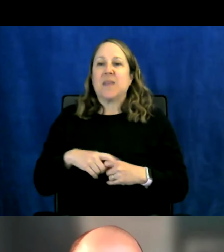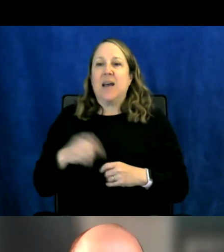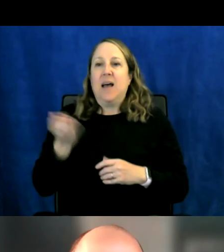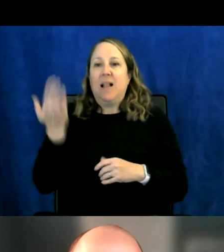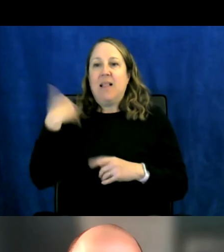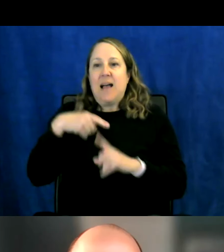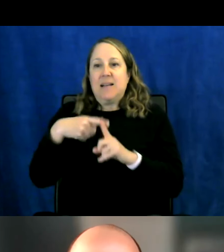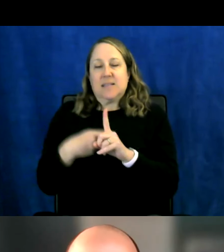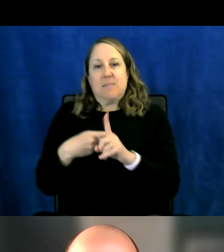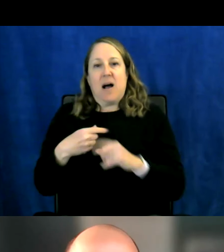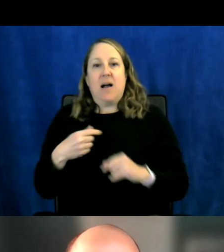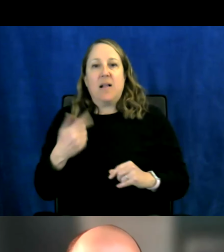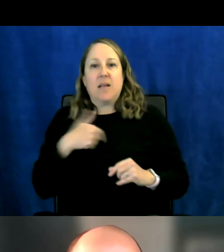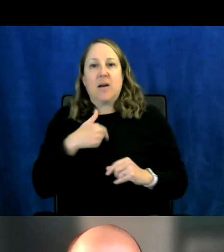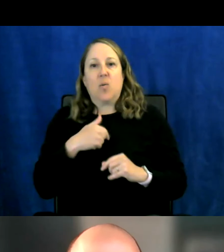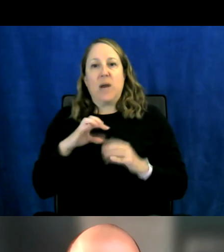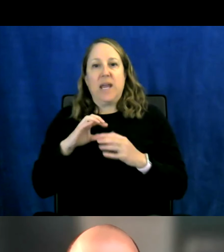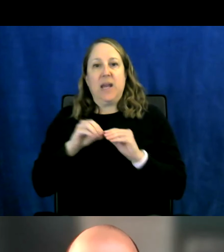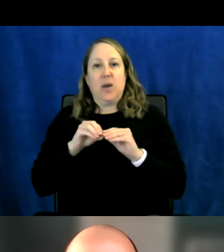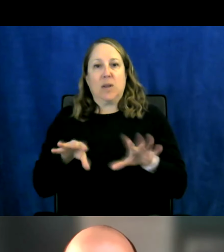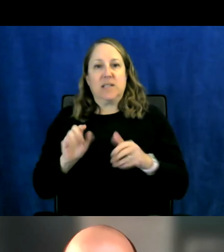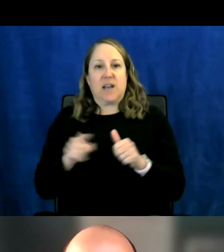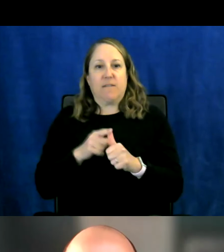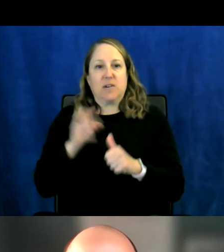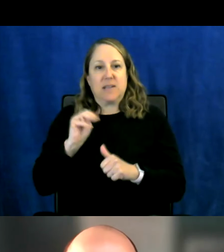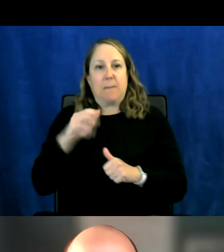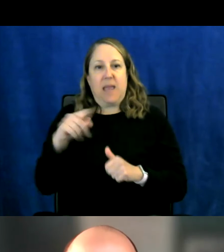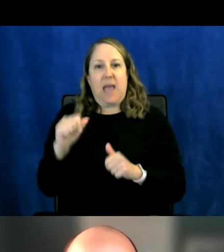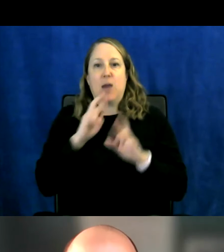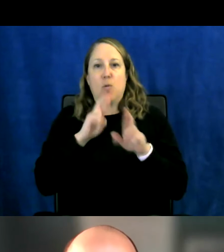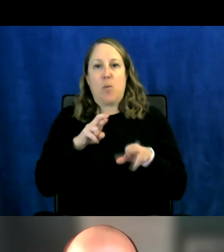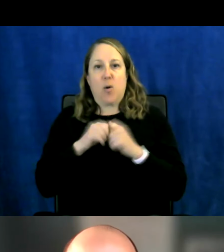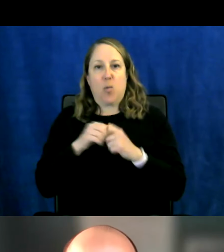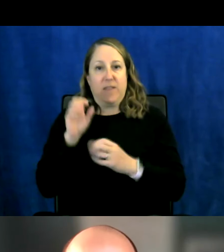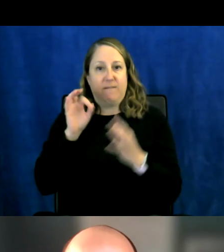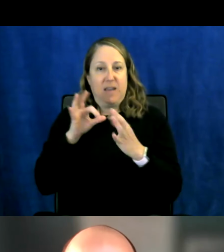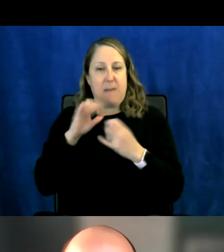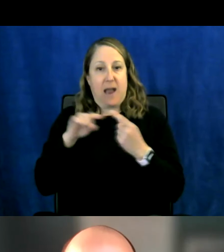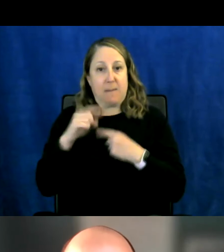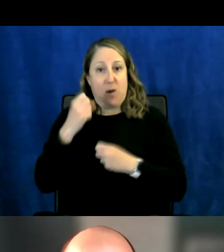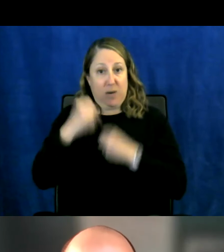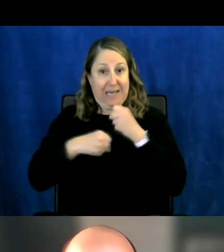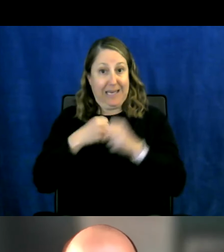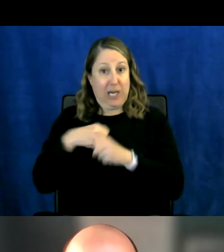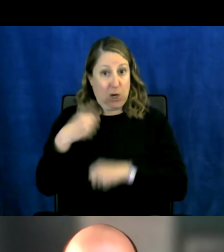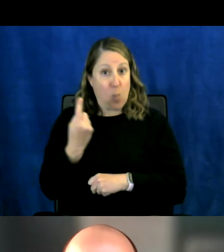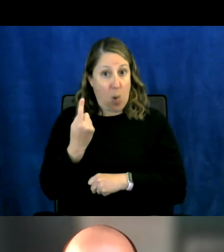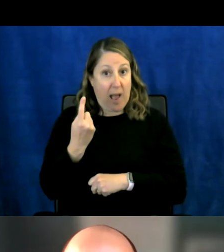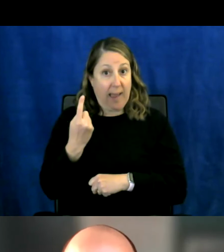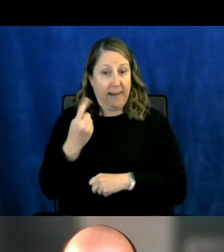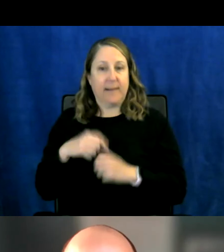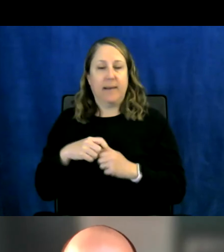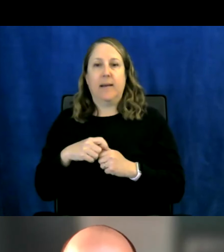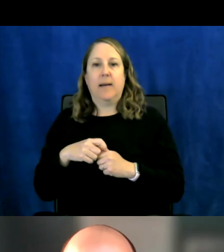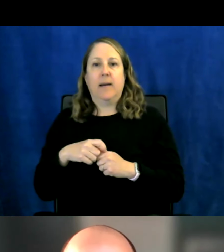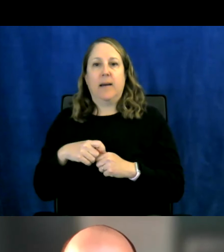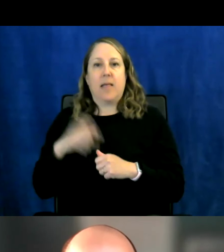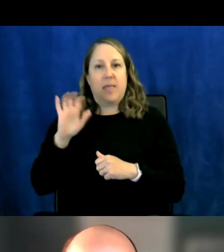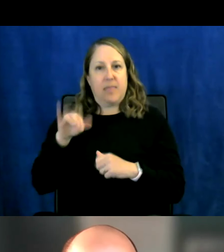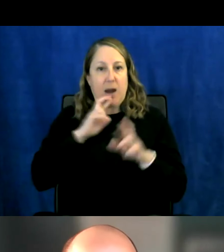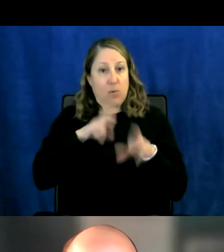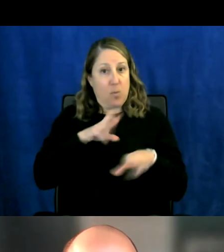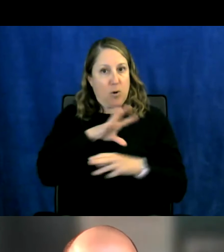released our first MPA reports with feedback on year one of implementation. From what I understand, the report was included in the